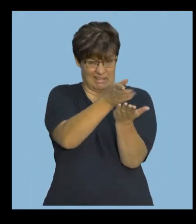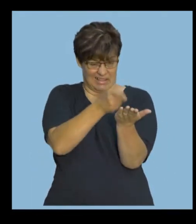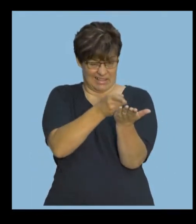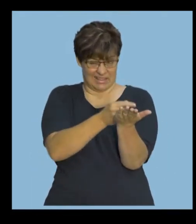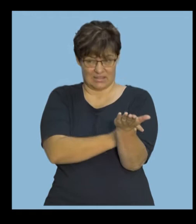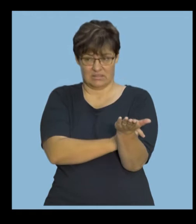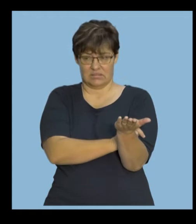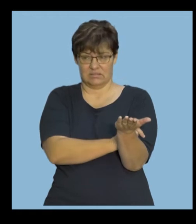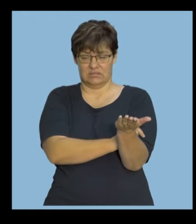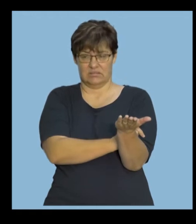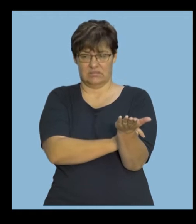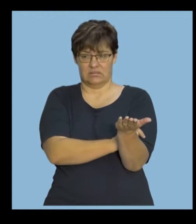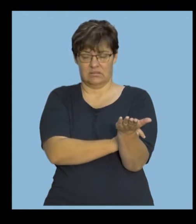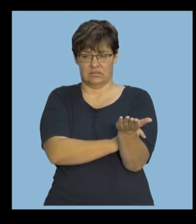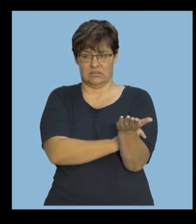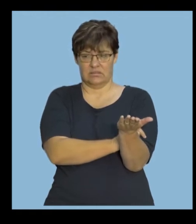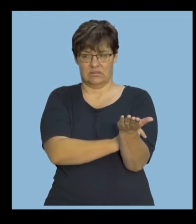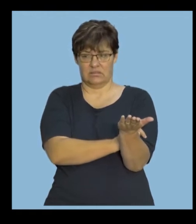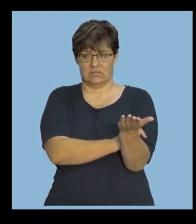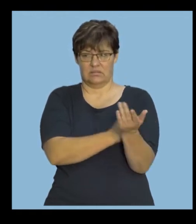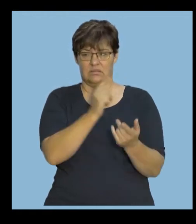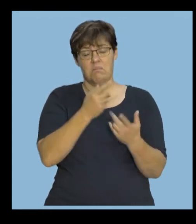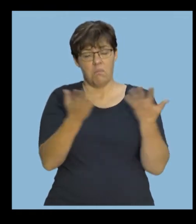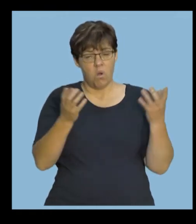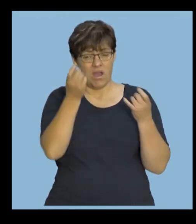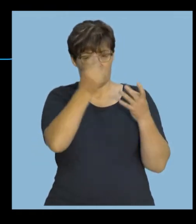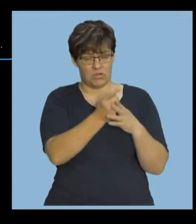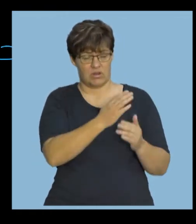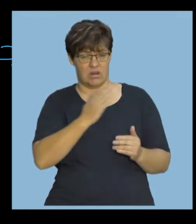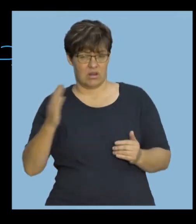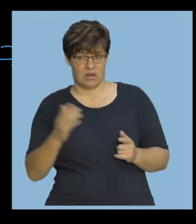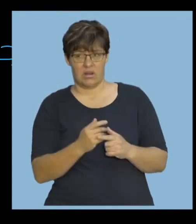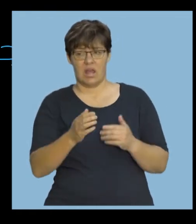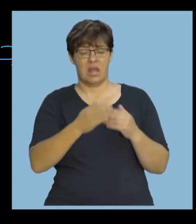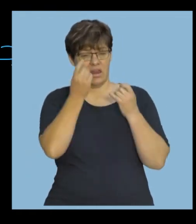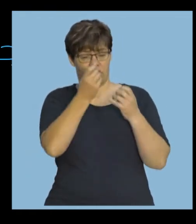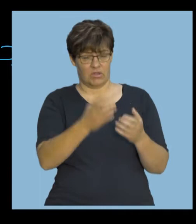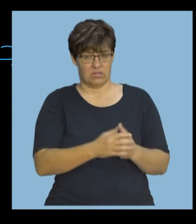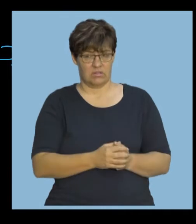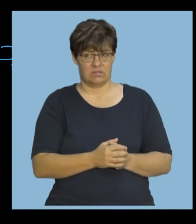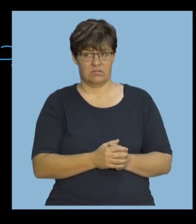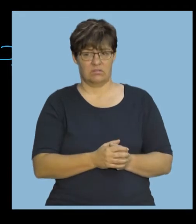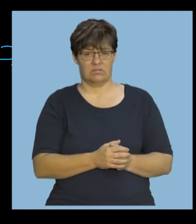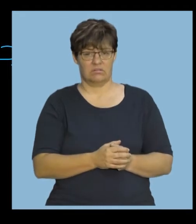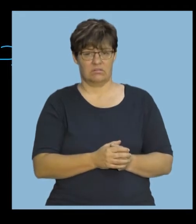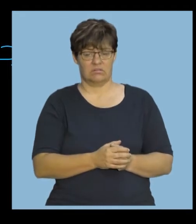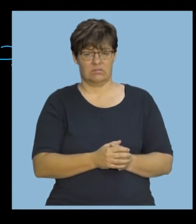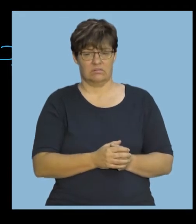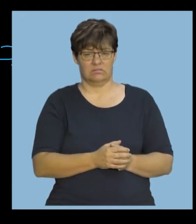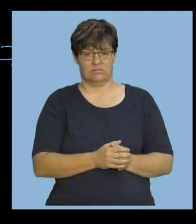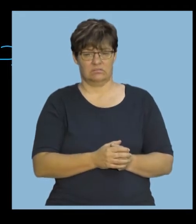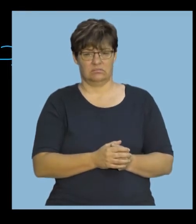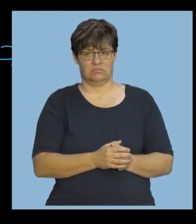is the middle. So more of your data can be this side, which is more of the data,